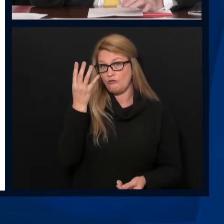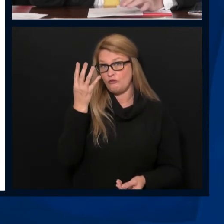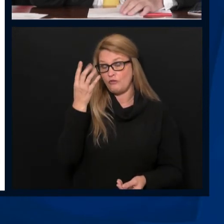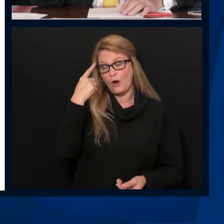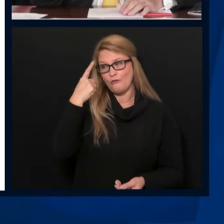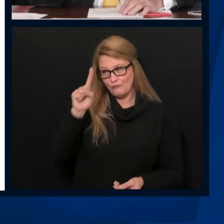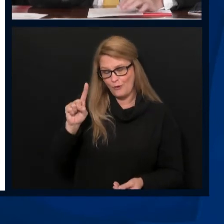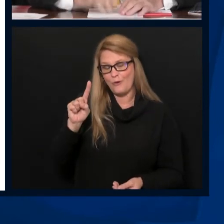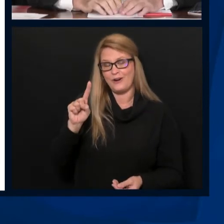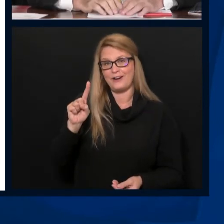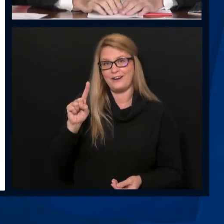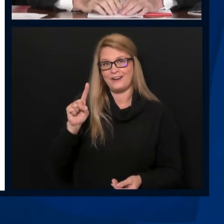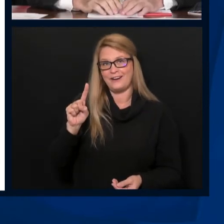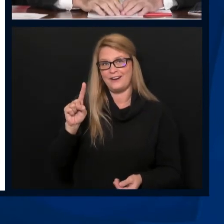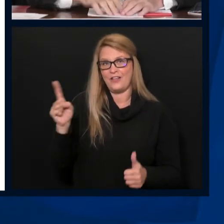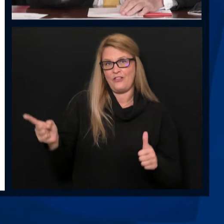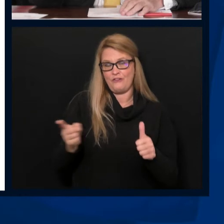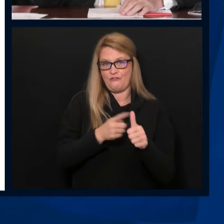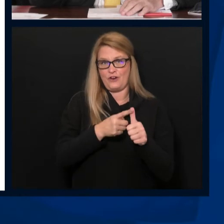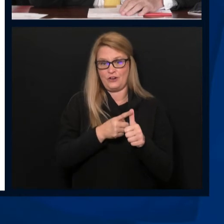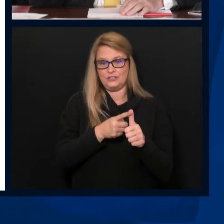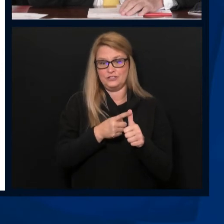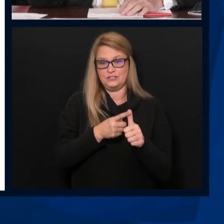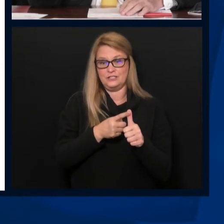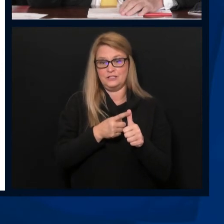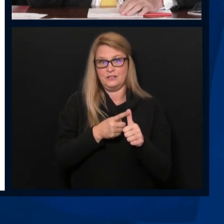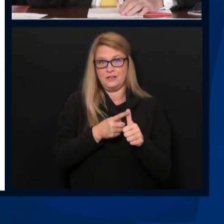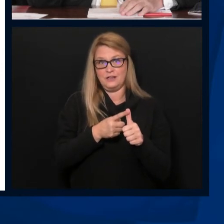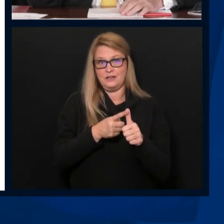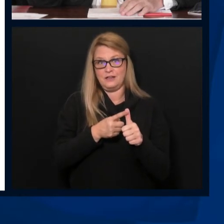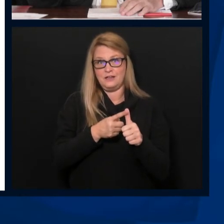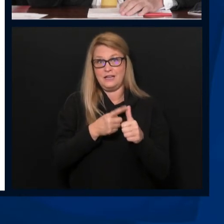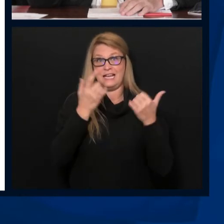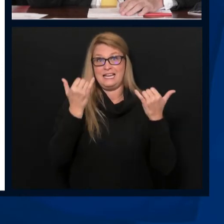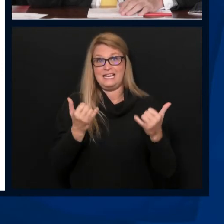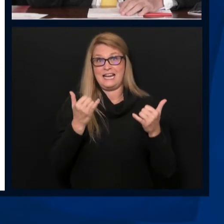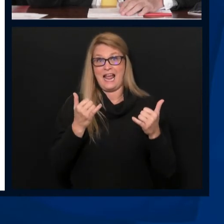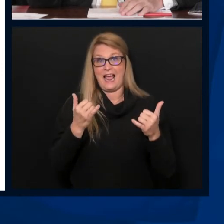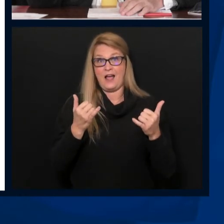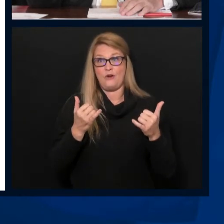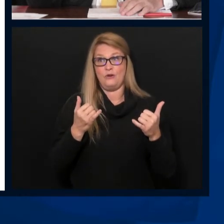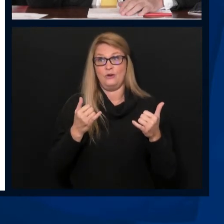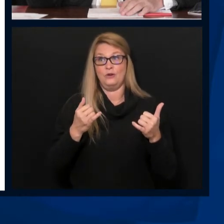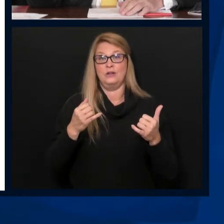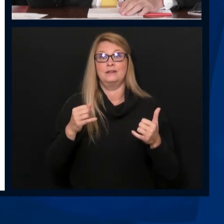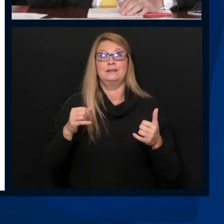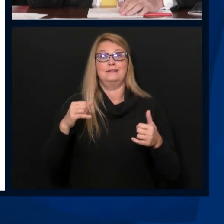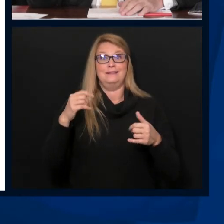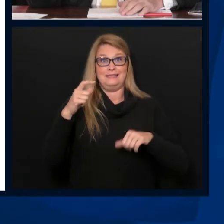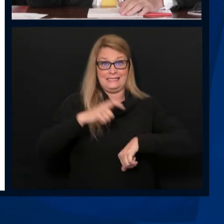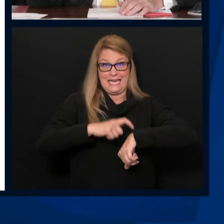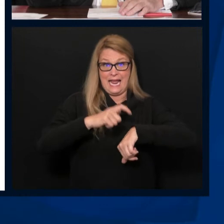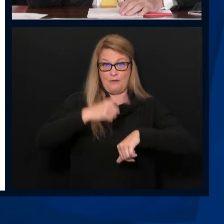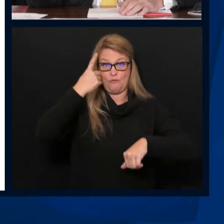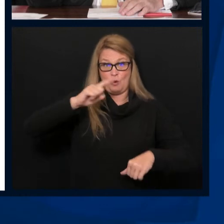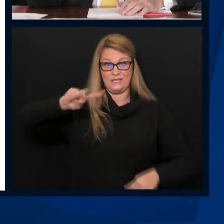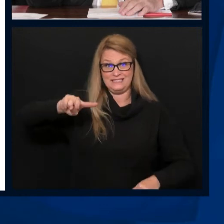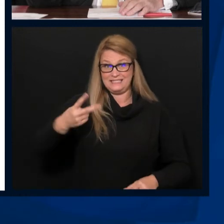our first shot. We are now coming up on an anniversary where people are now getting a second